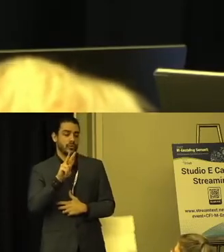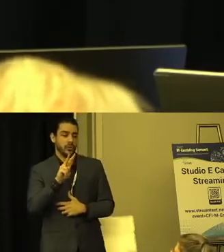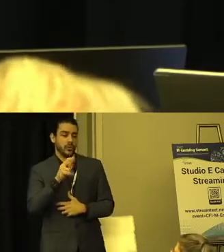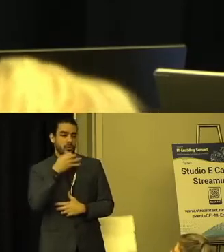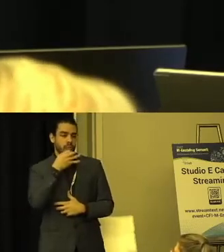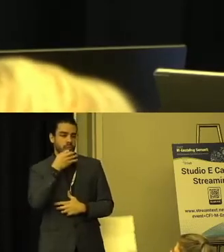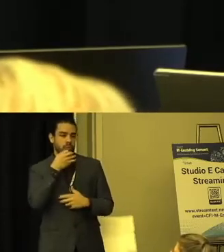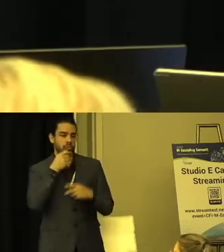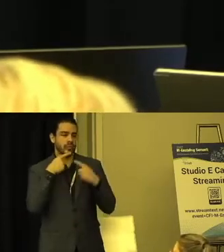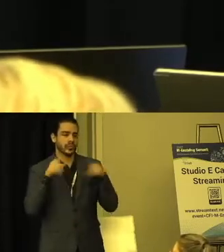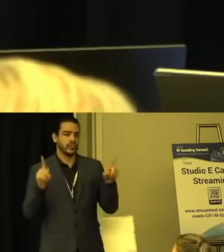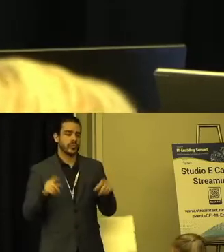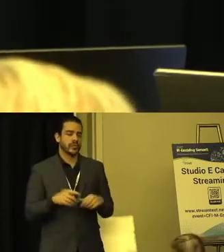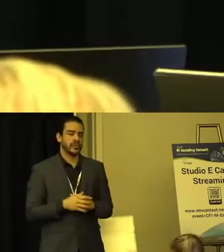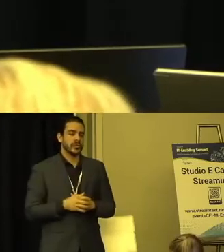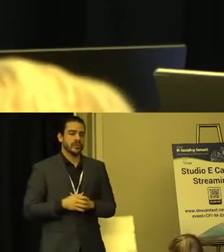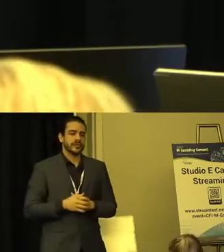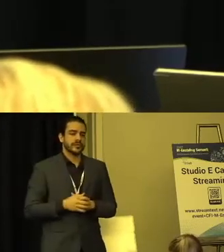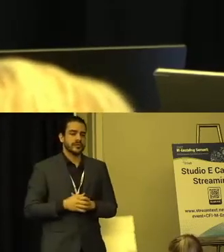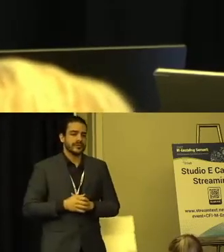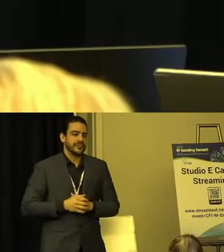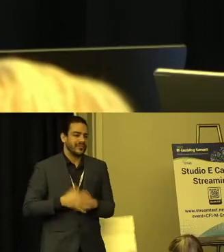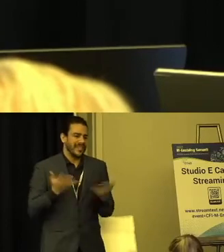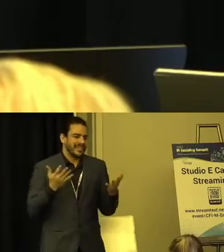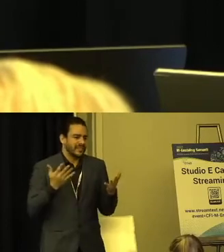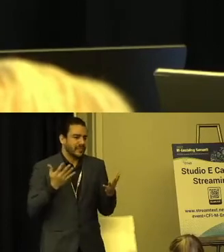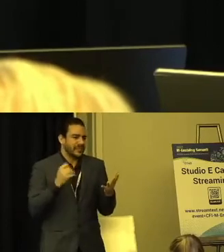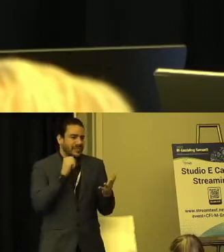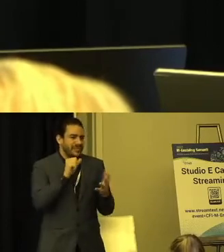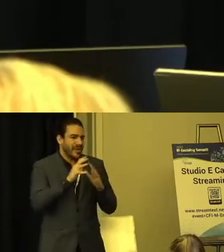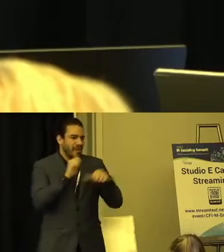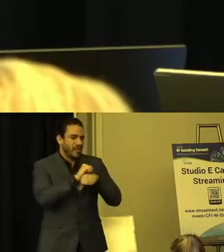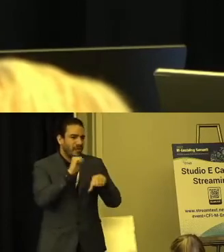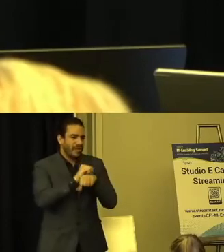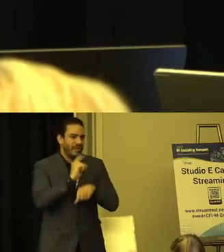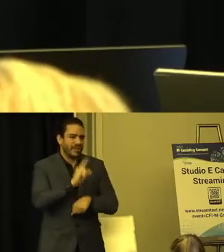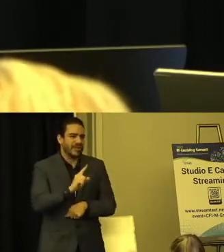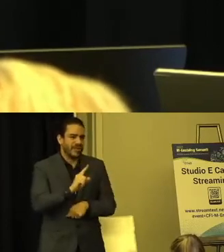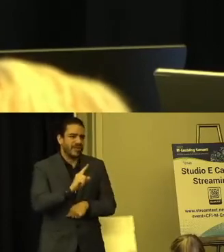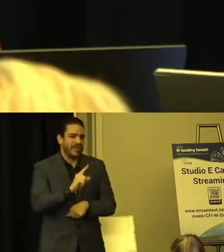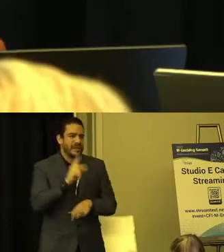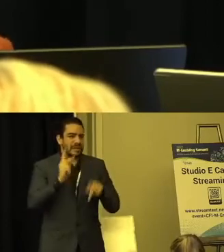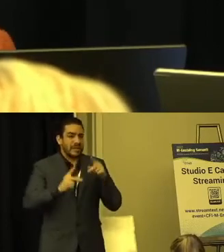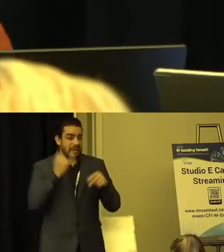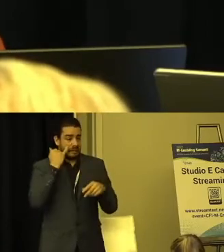And it actually probably wouldn't be that much effort. But if people started saying,